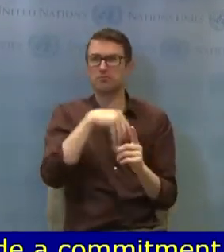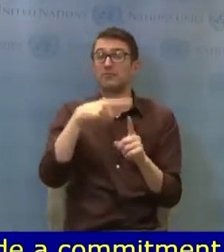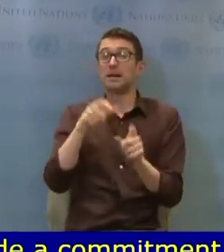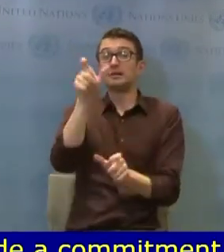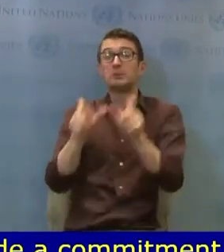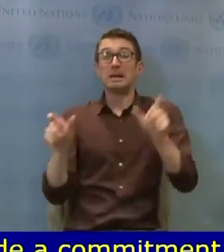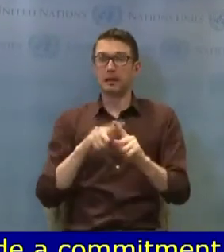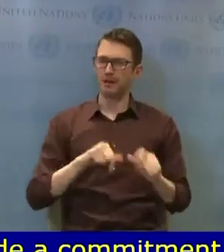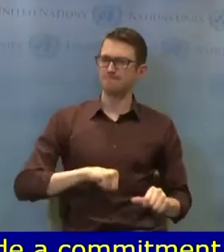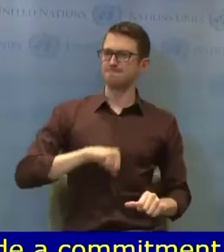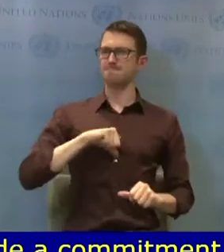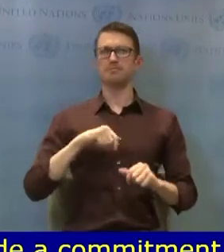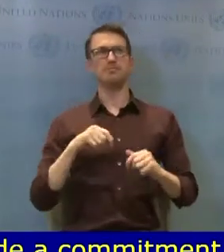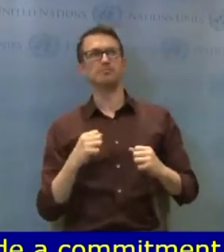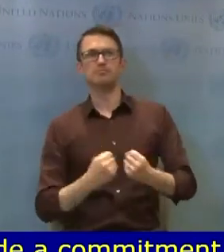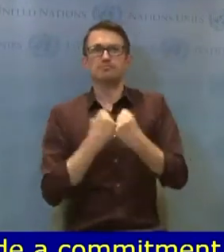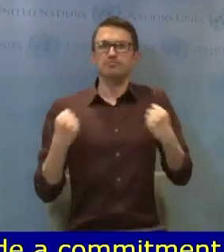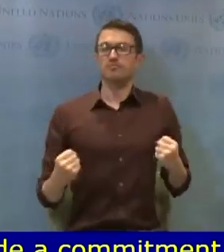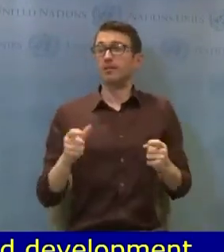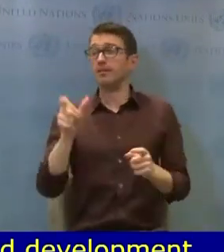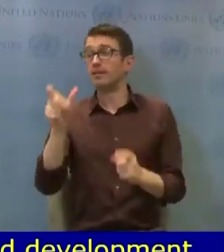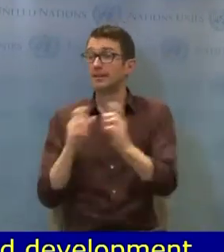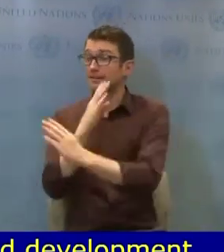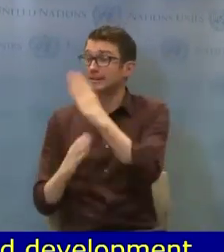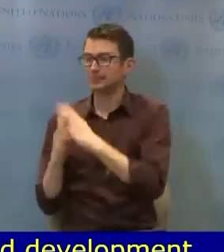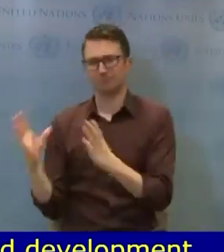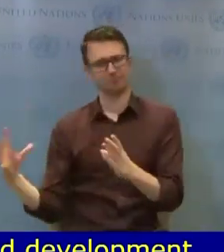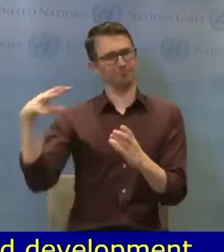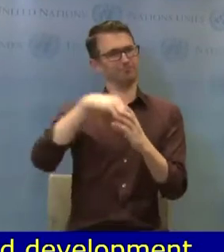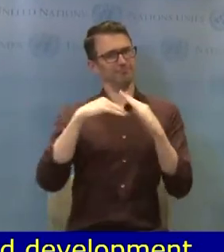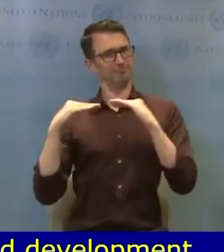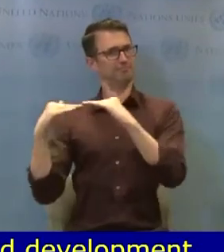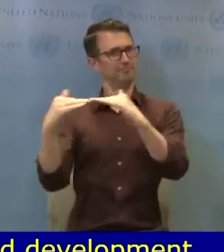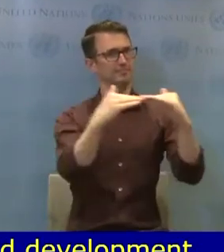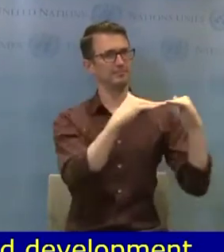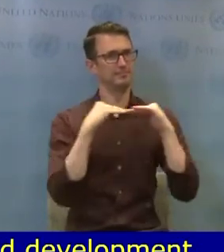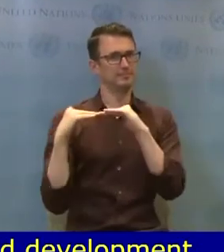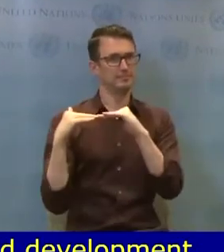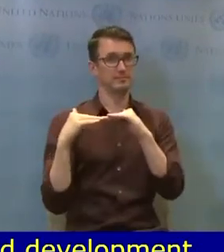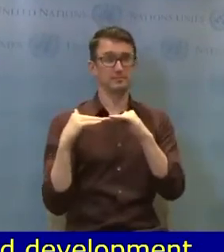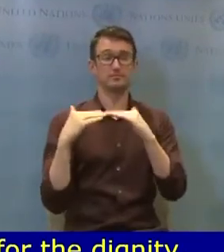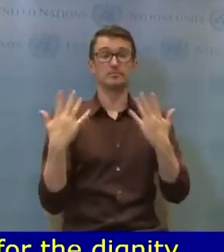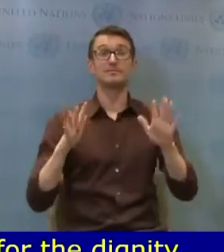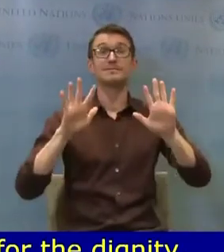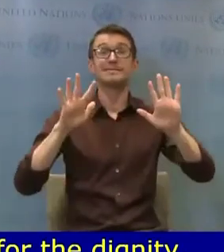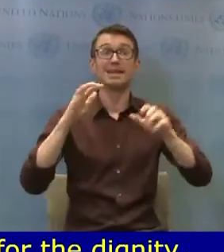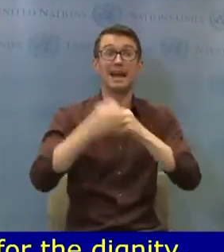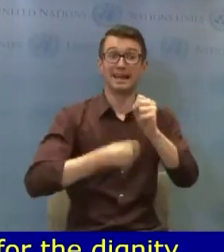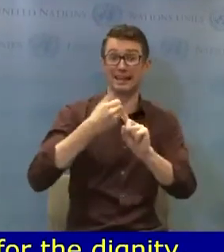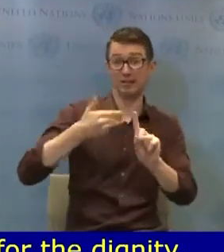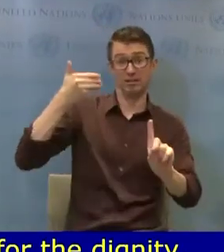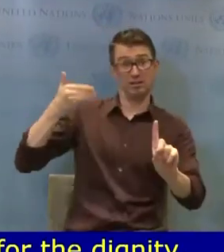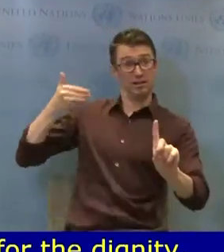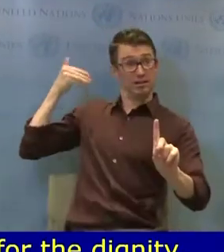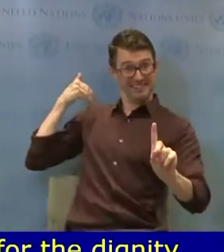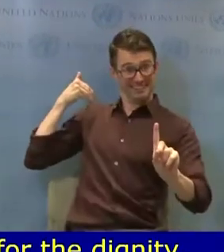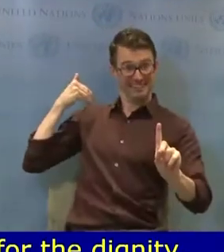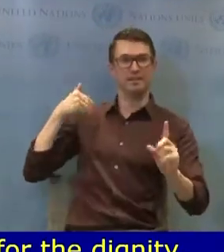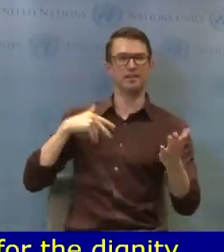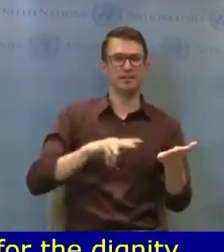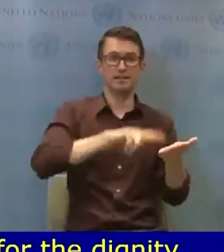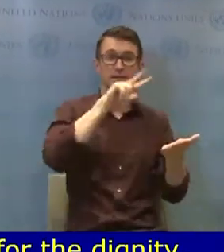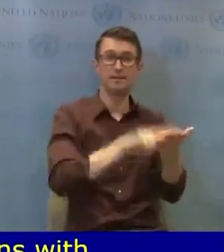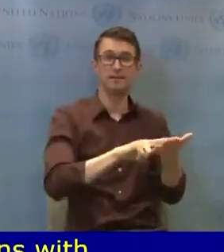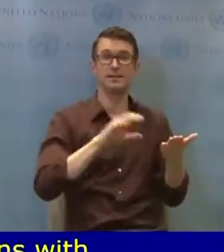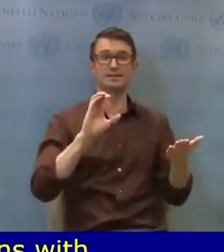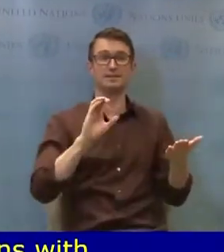ago, the UN General Assembly adopted the Convention on the Rights of Persons with Disabilities. The convention is an international treaty